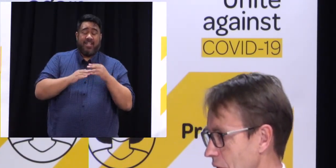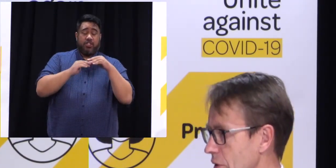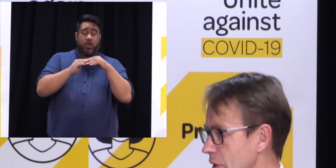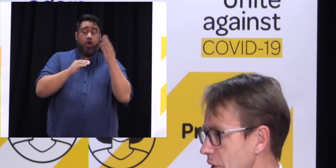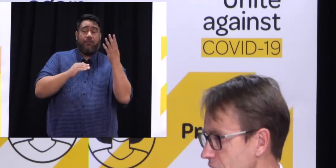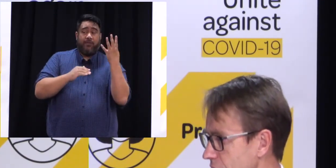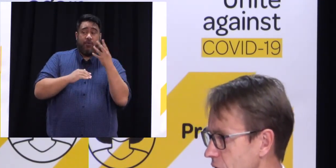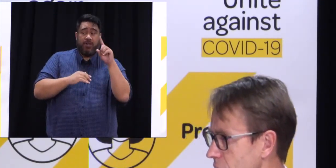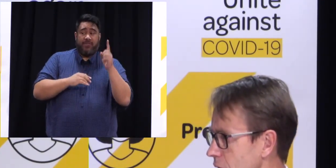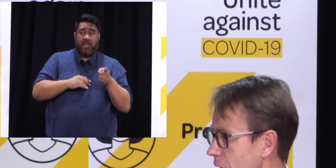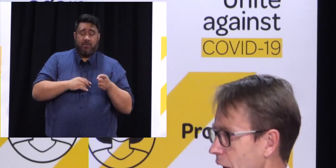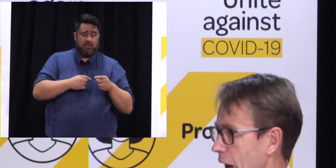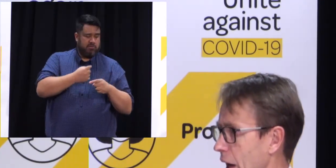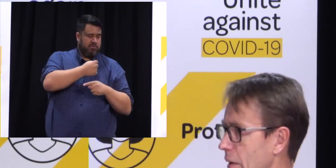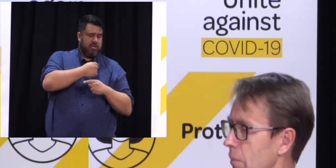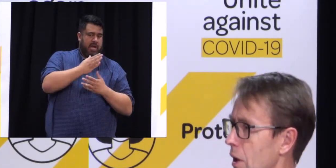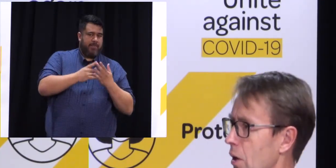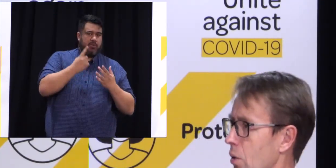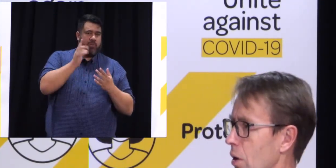sort of 1:30 this afternoon.